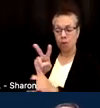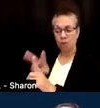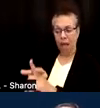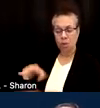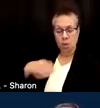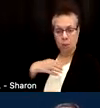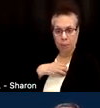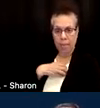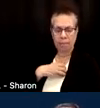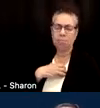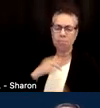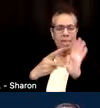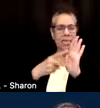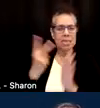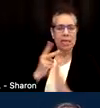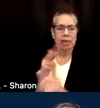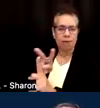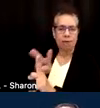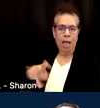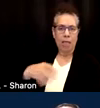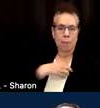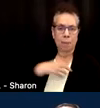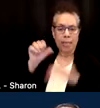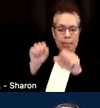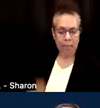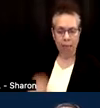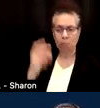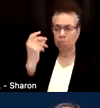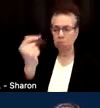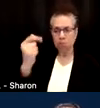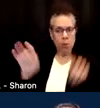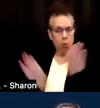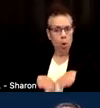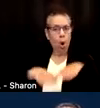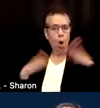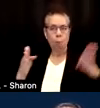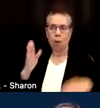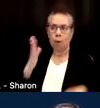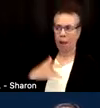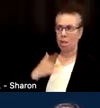ahead and file a complaint with us. We will immediately open up an investigation for retaliation on your behalf.